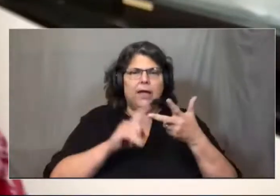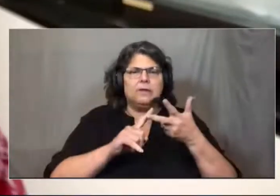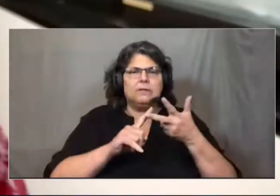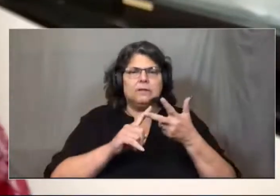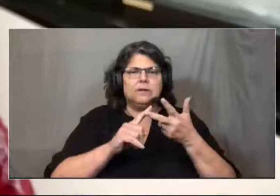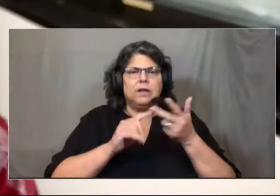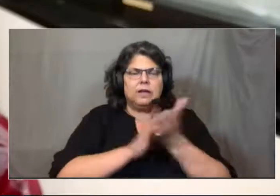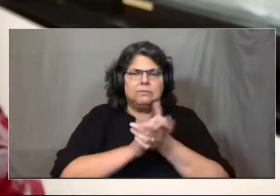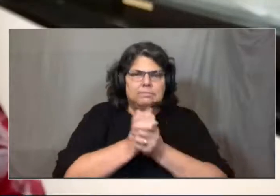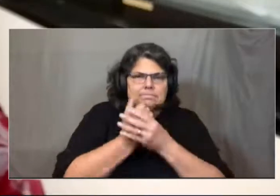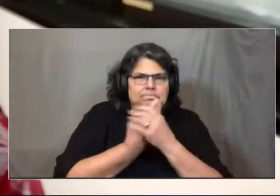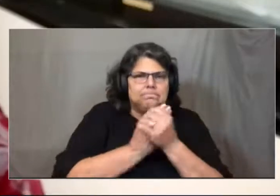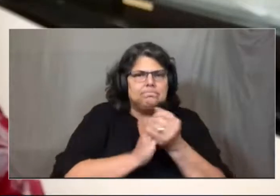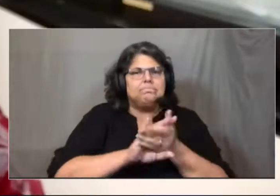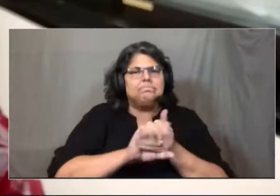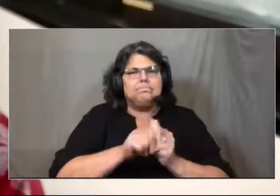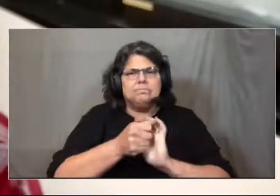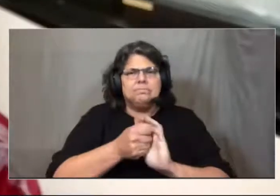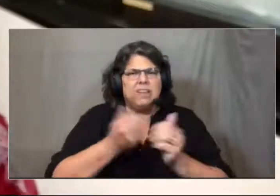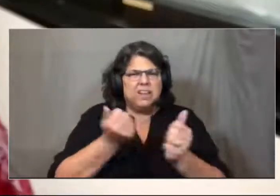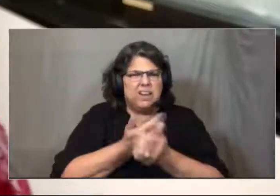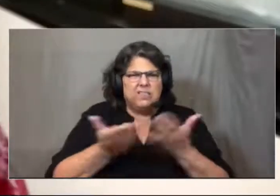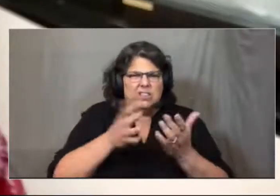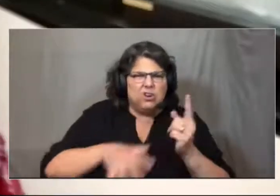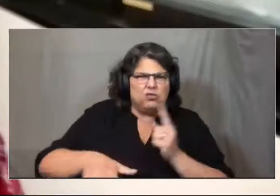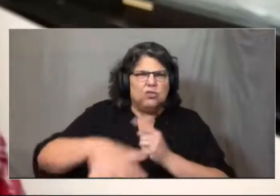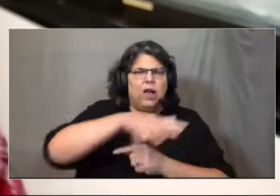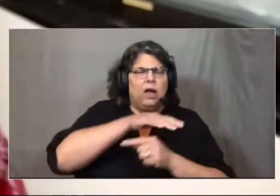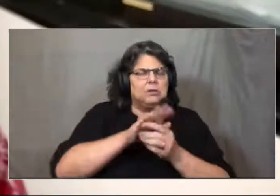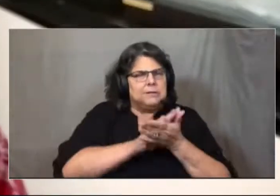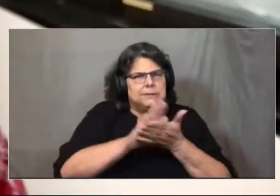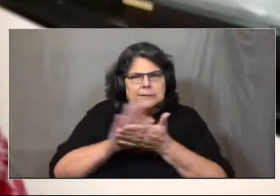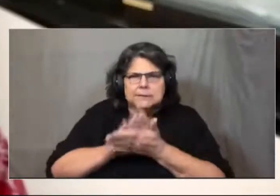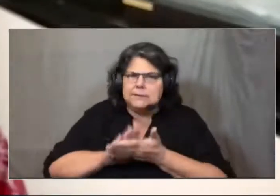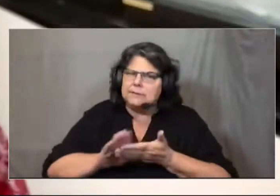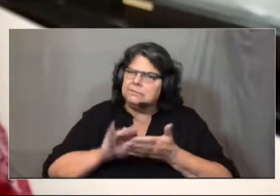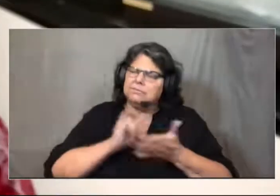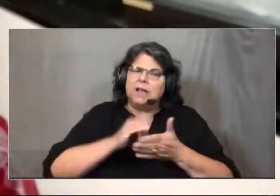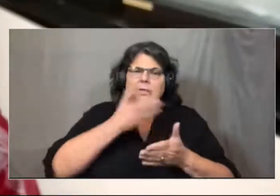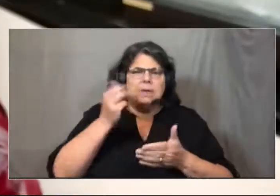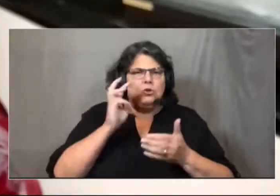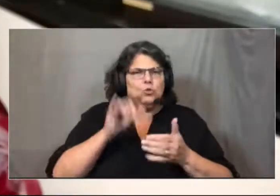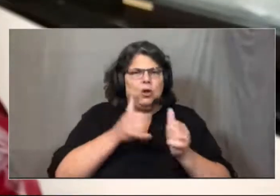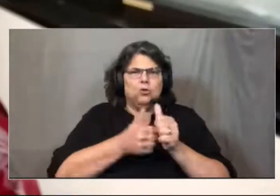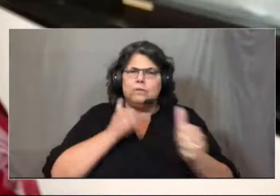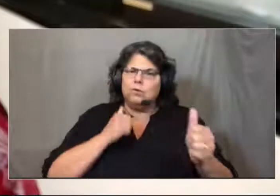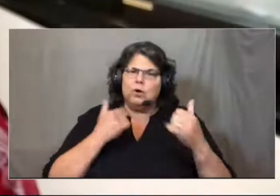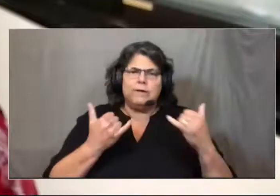cleaning ourselves and the environment around us. That is the way that we fight it.